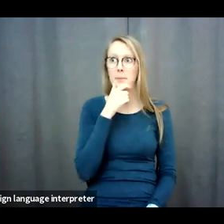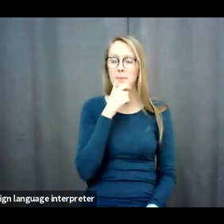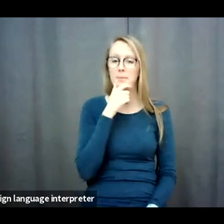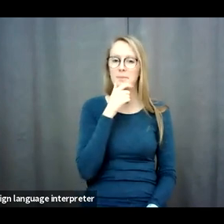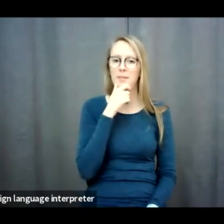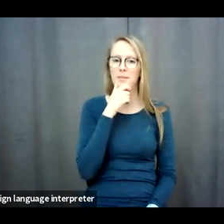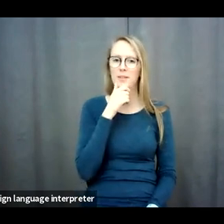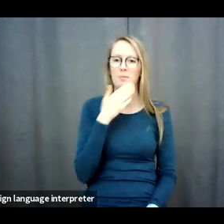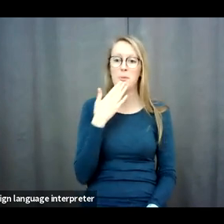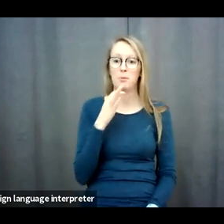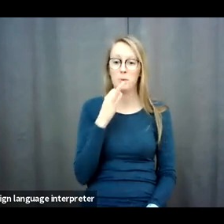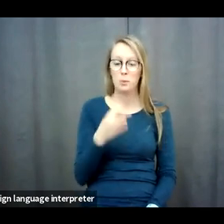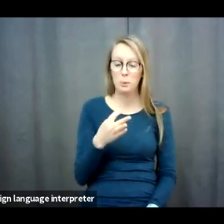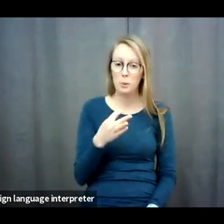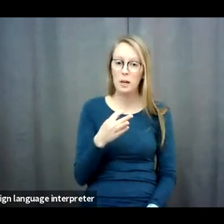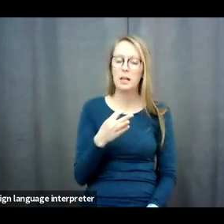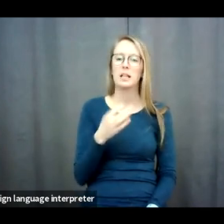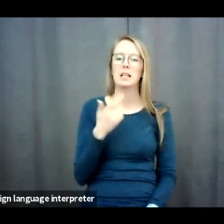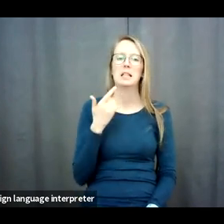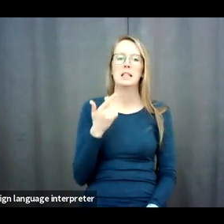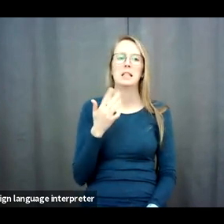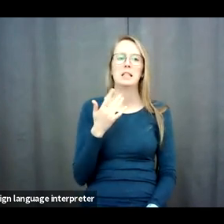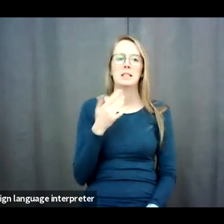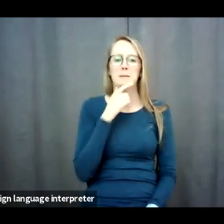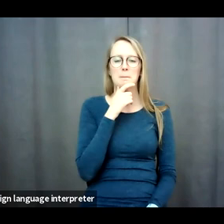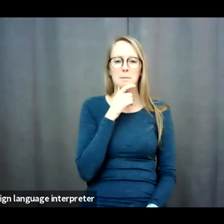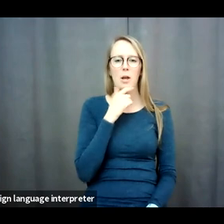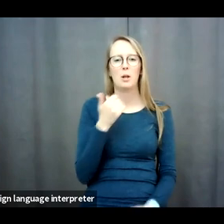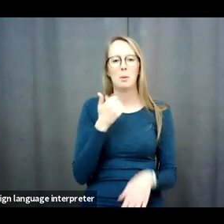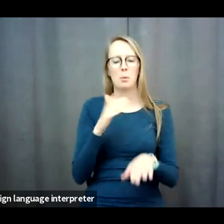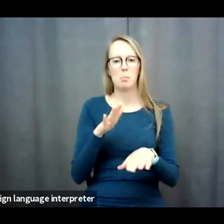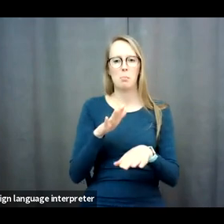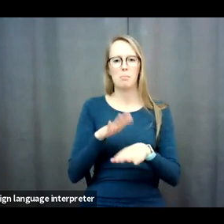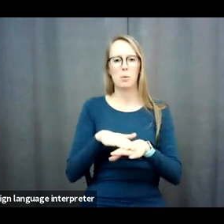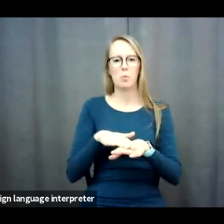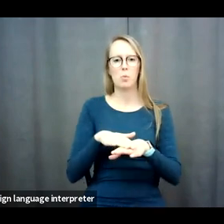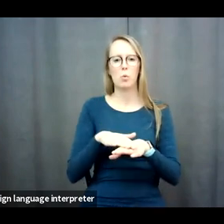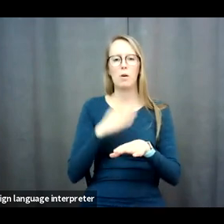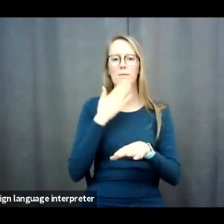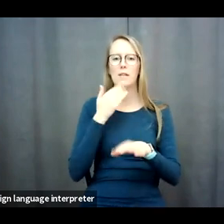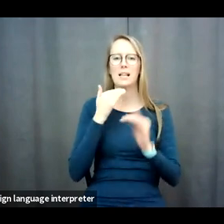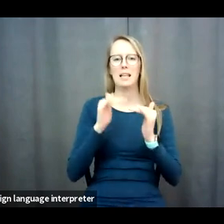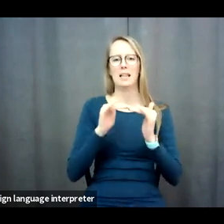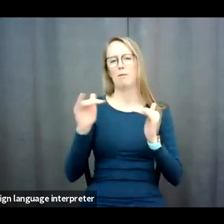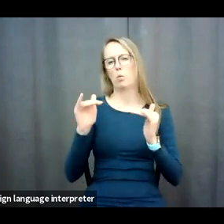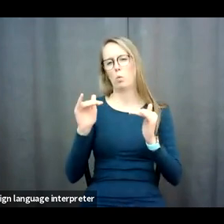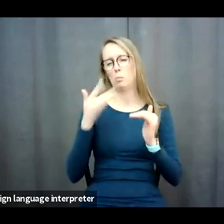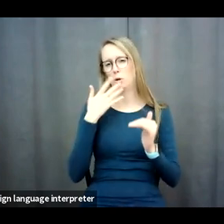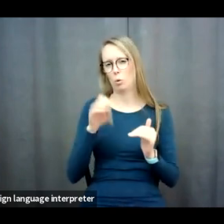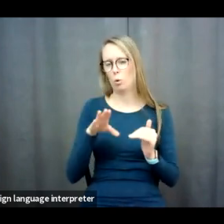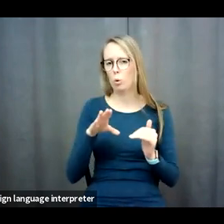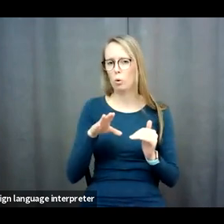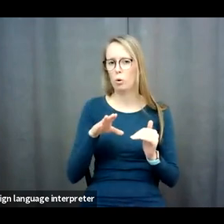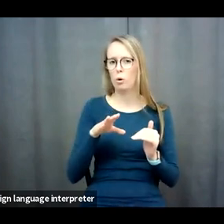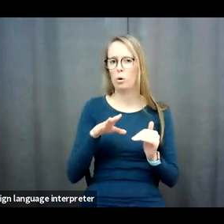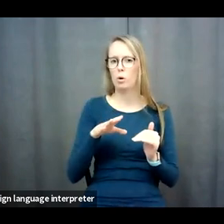That's a very good question. I think it depends on what kind of level you're talking about. If you're talking about